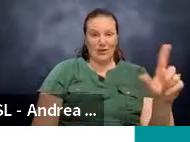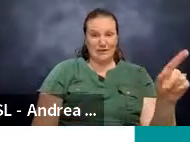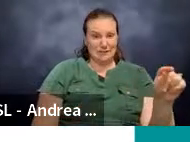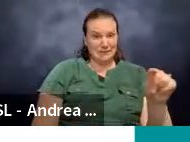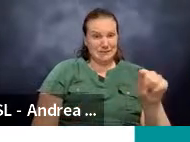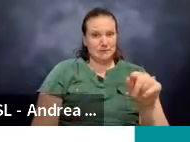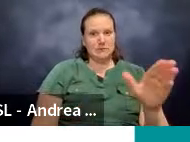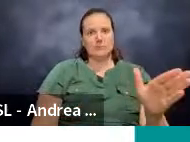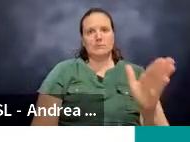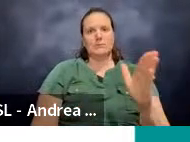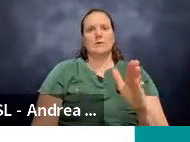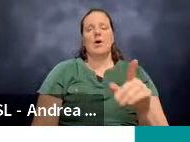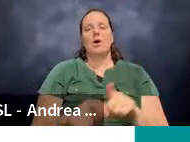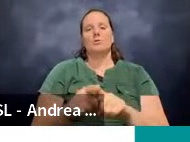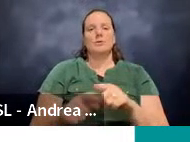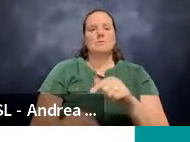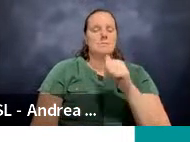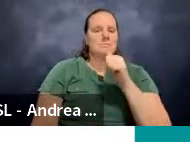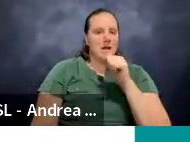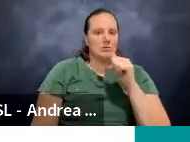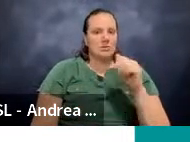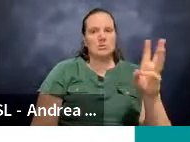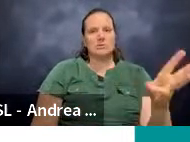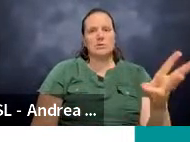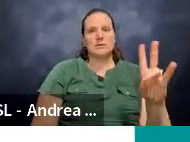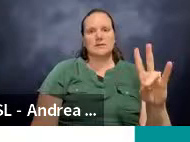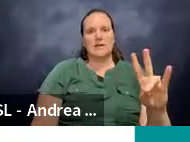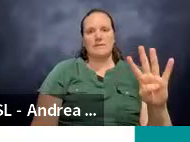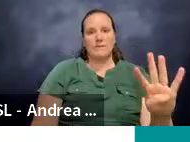993-5459-6043, as well as a passcode, which is